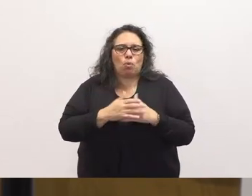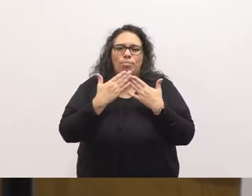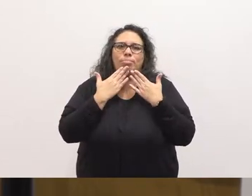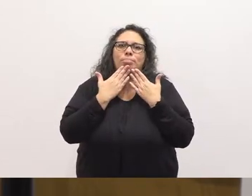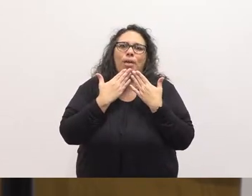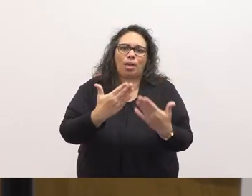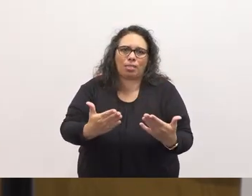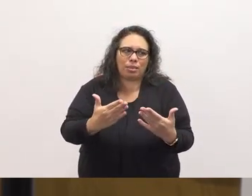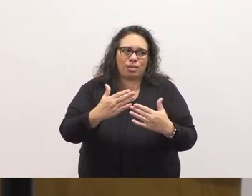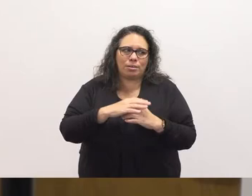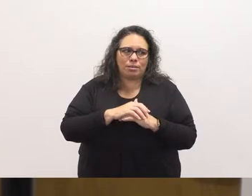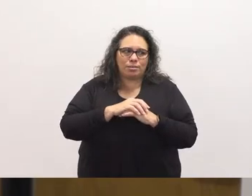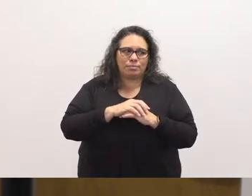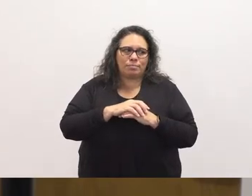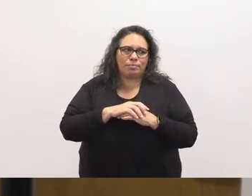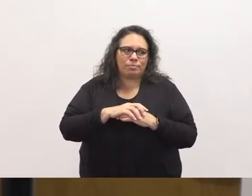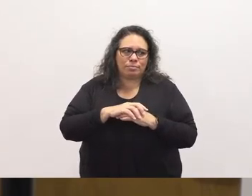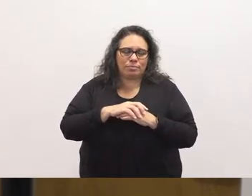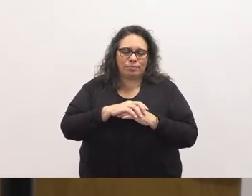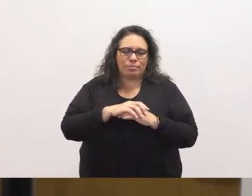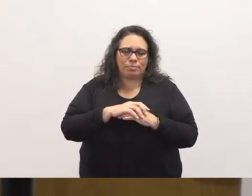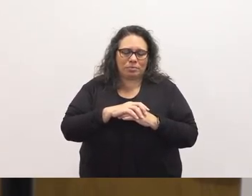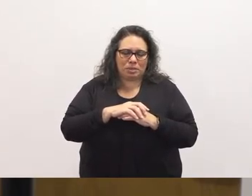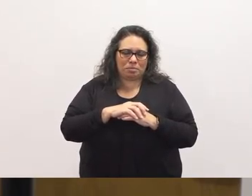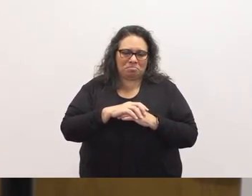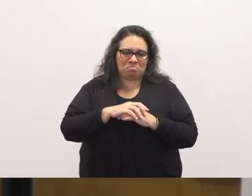them for their support.